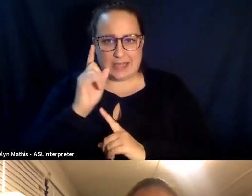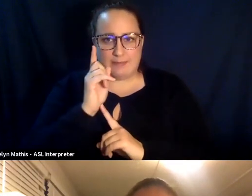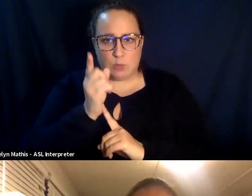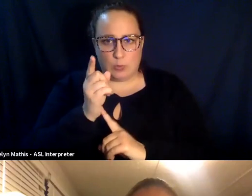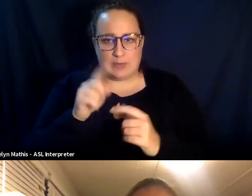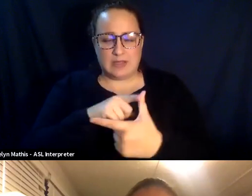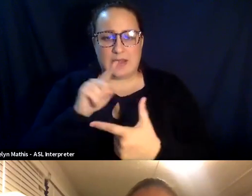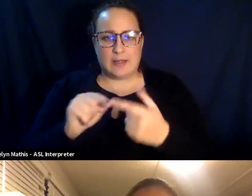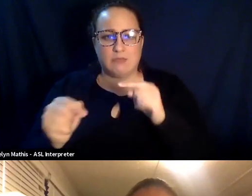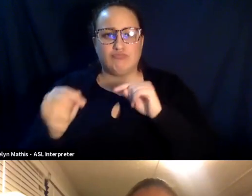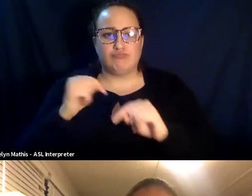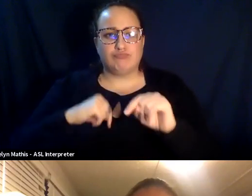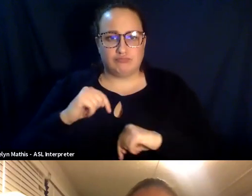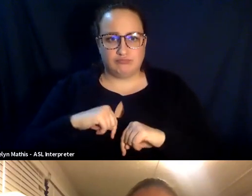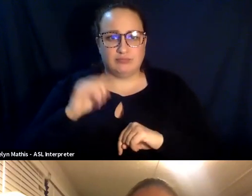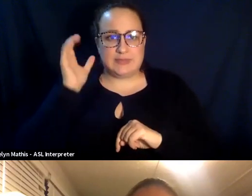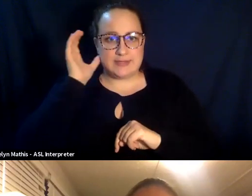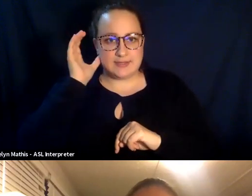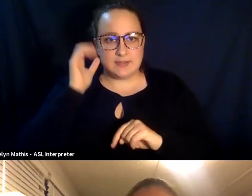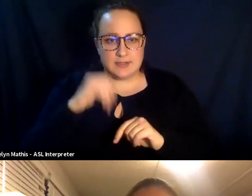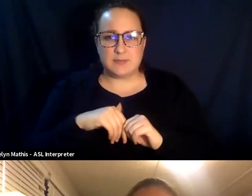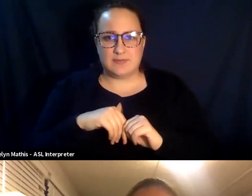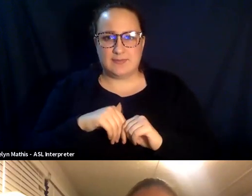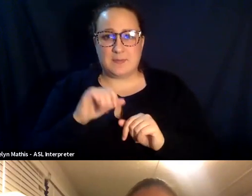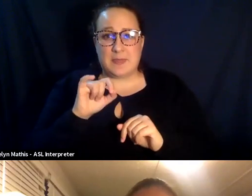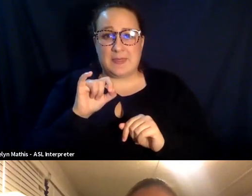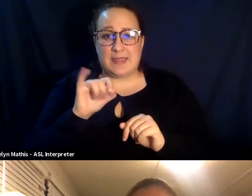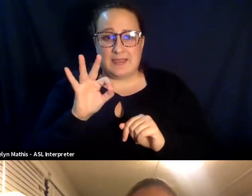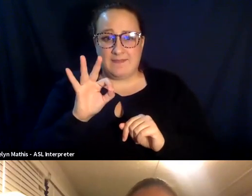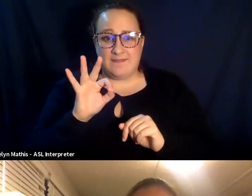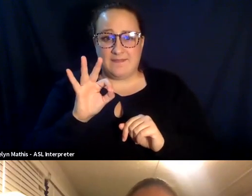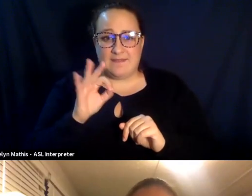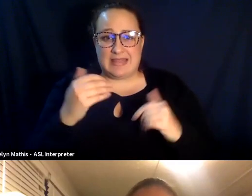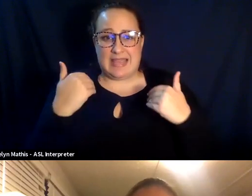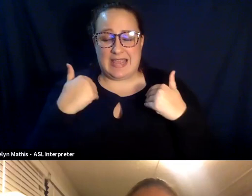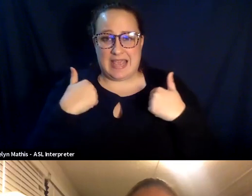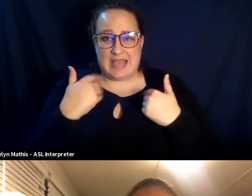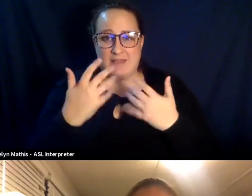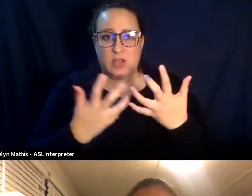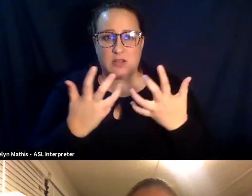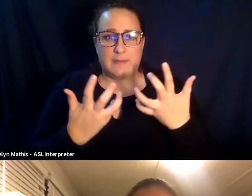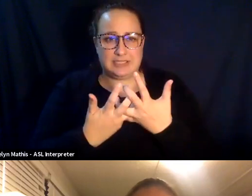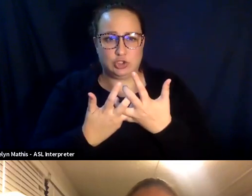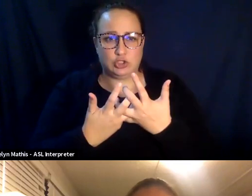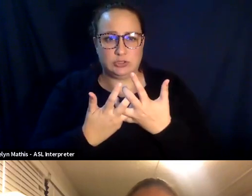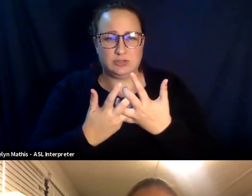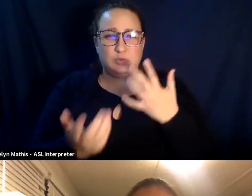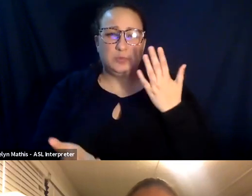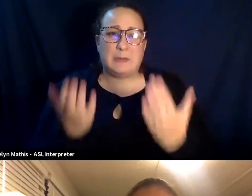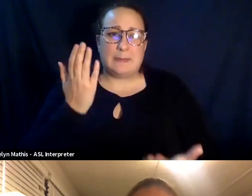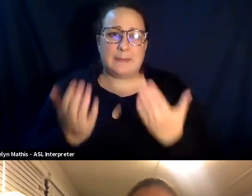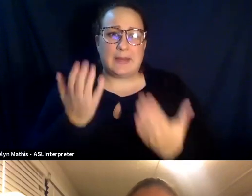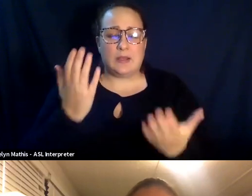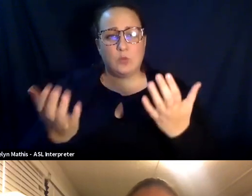back and listen. If they have accommodations, you might want to consider